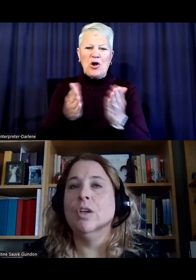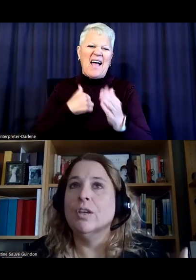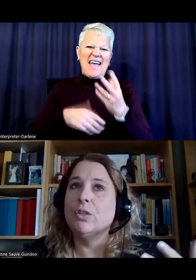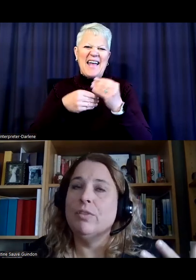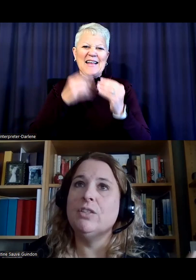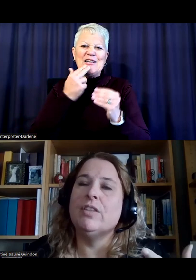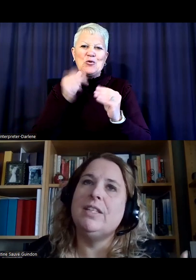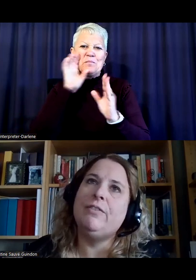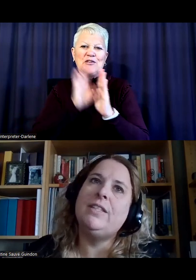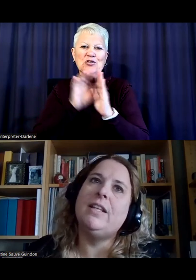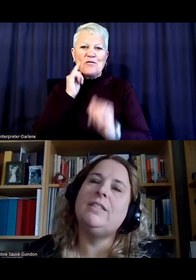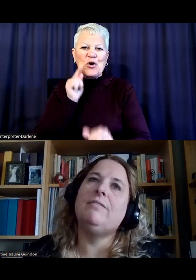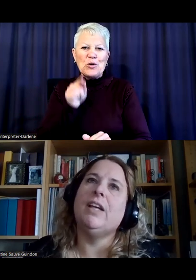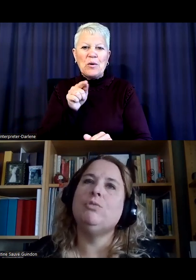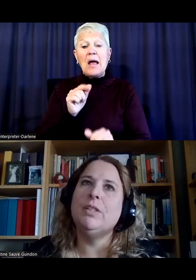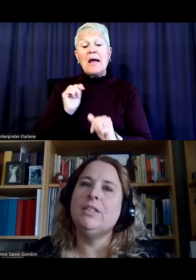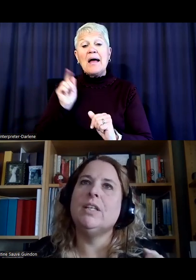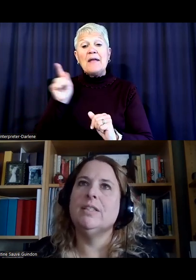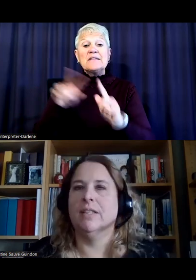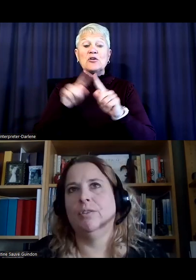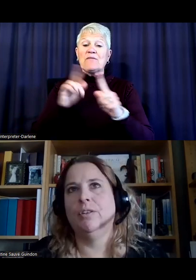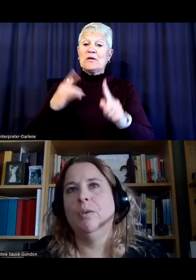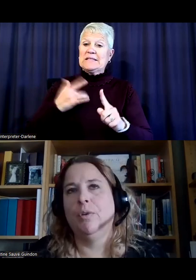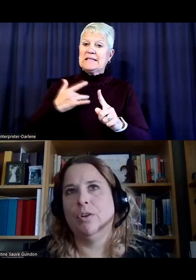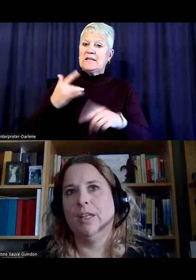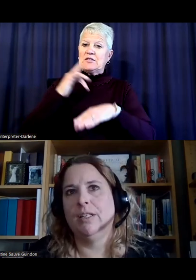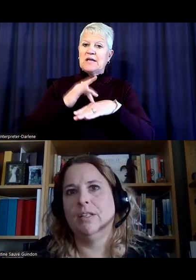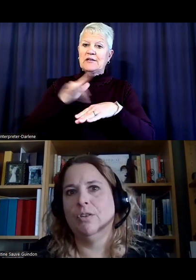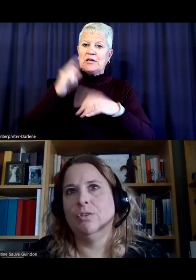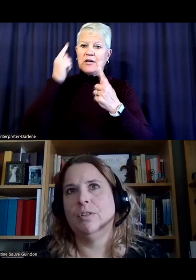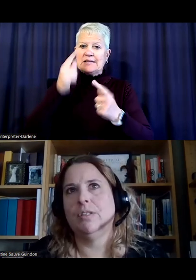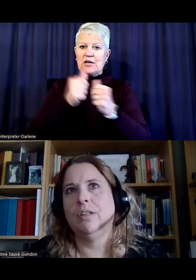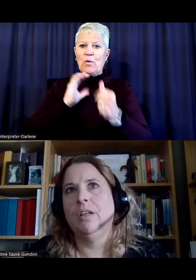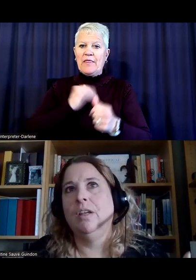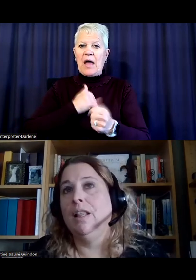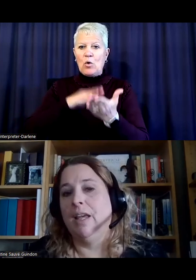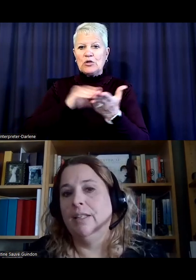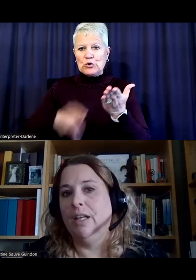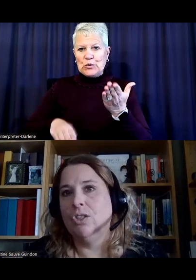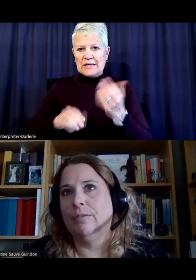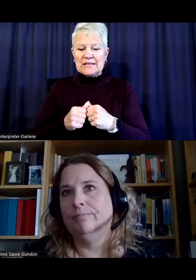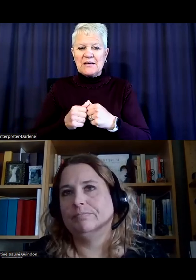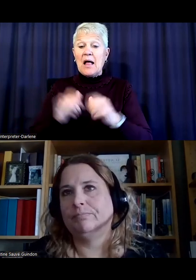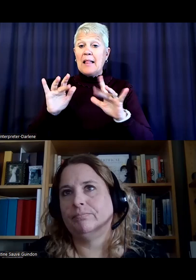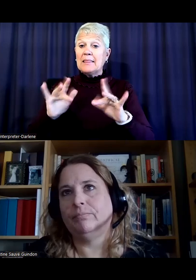you. So these are the different senses of touch we need to consider with our kids, our students. Light